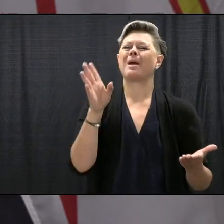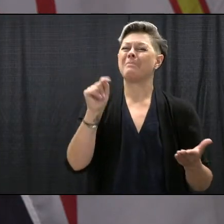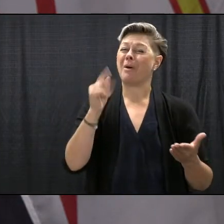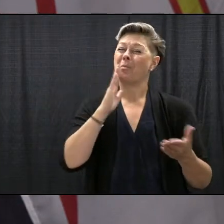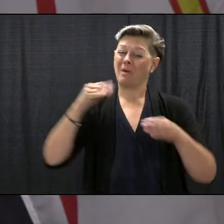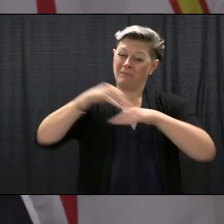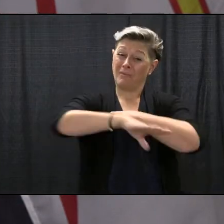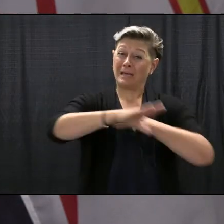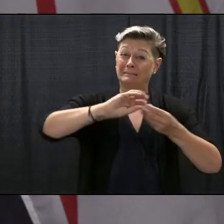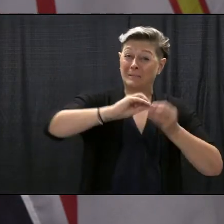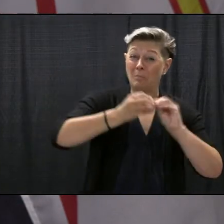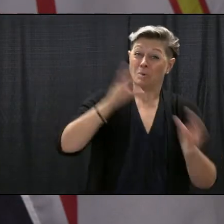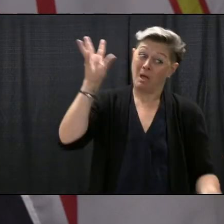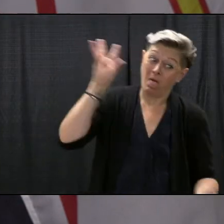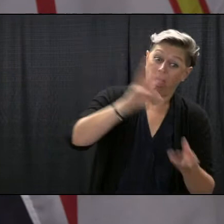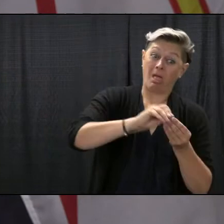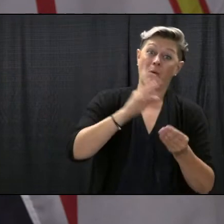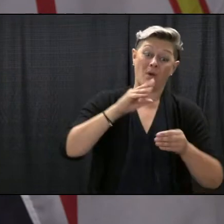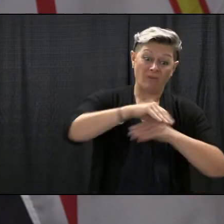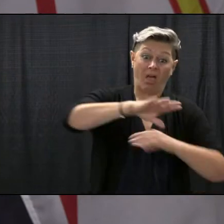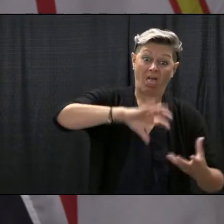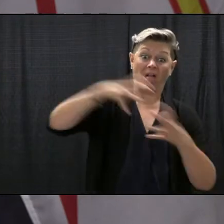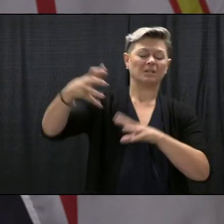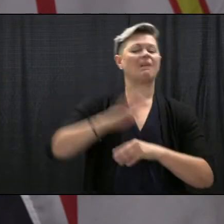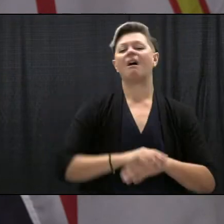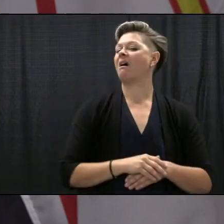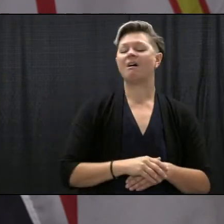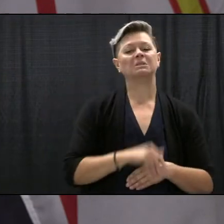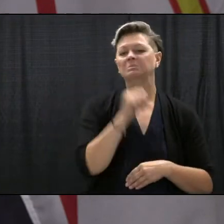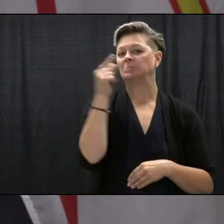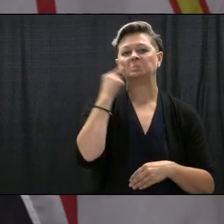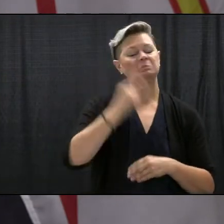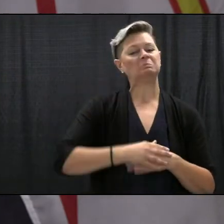affect our complete totals significantly.